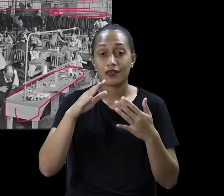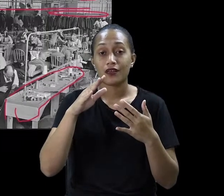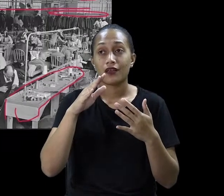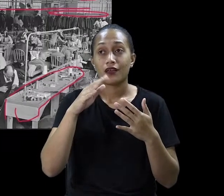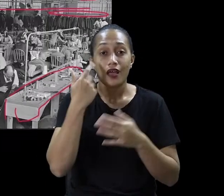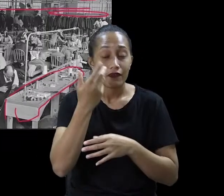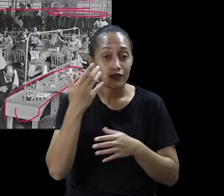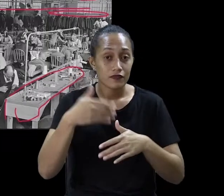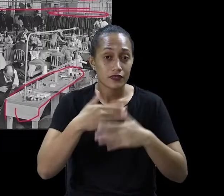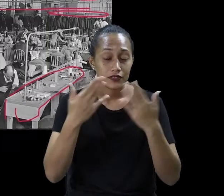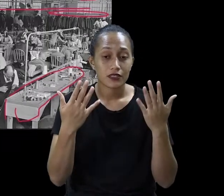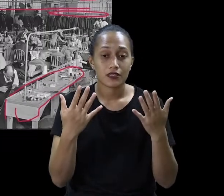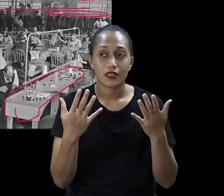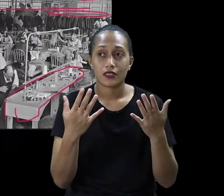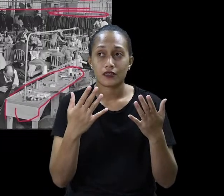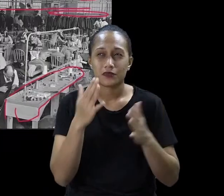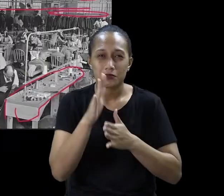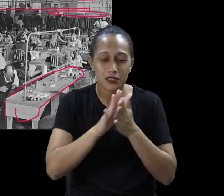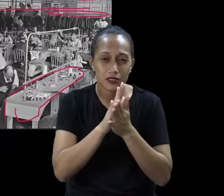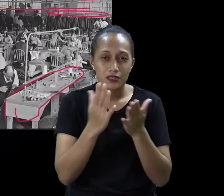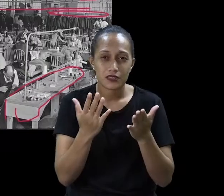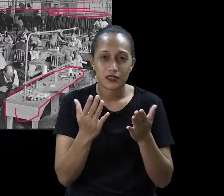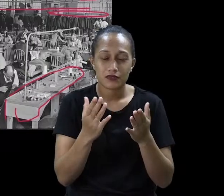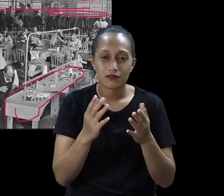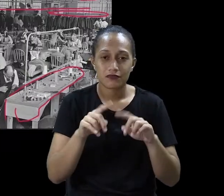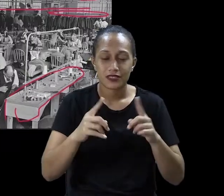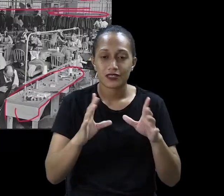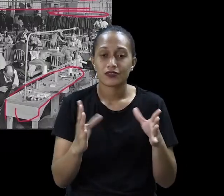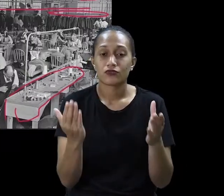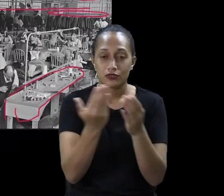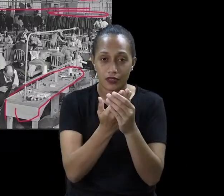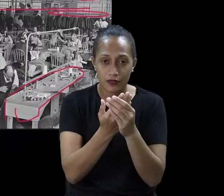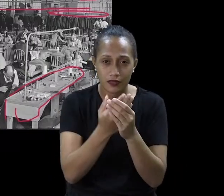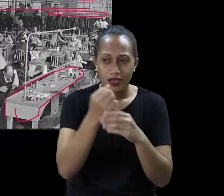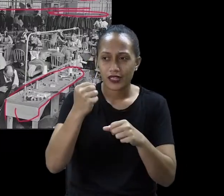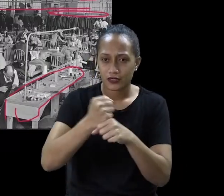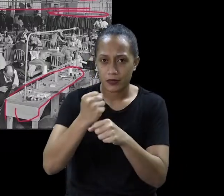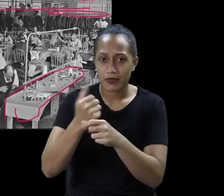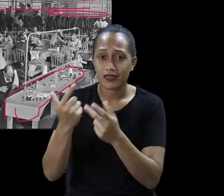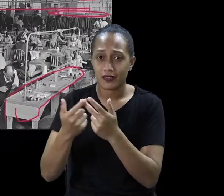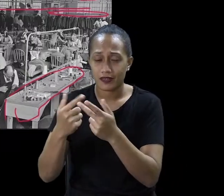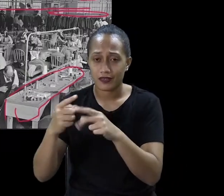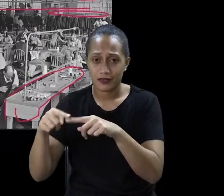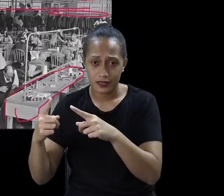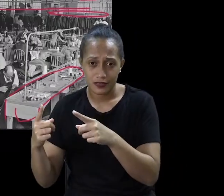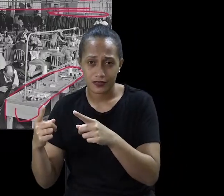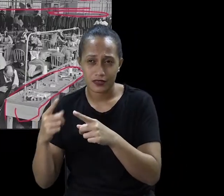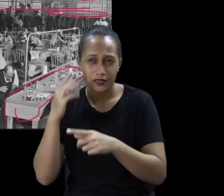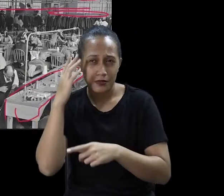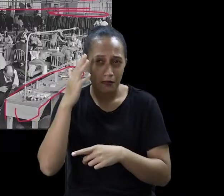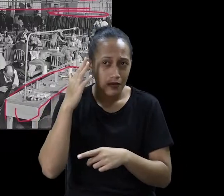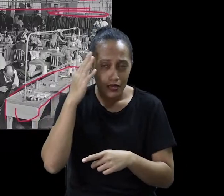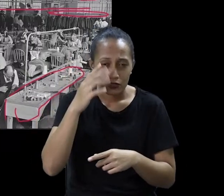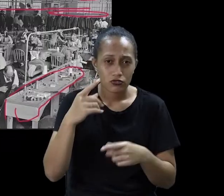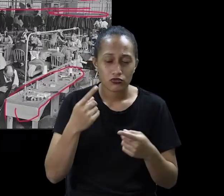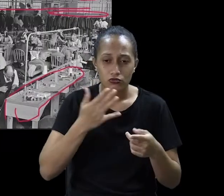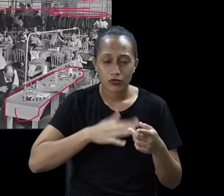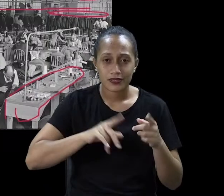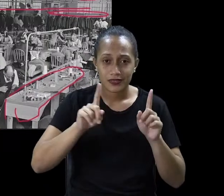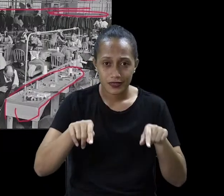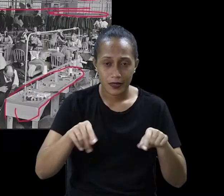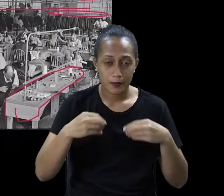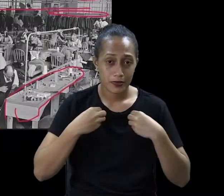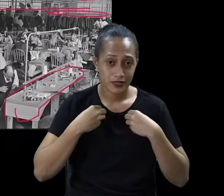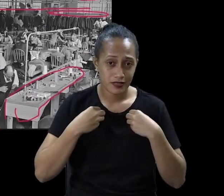technology as a factor of production, they are really talking about entrepreneurship. They're talking about the know-how of putting together the